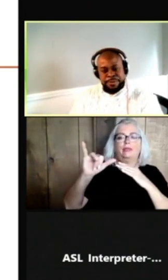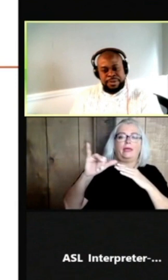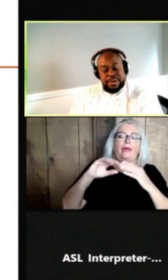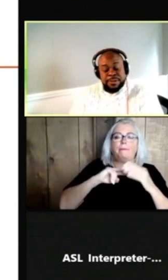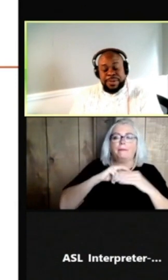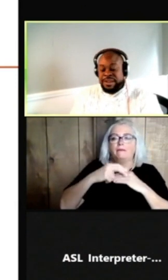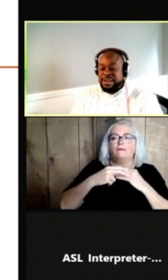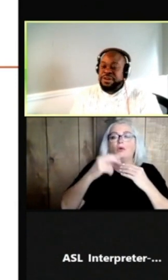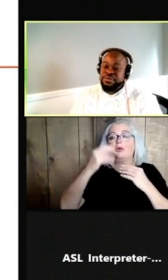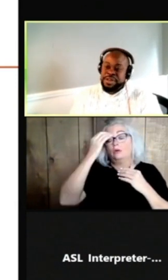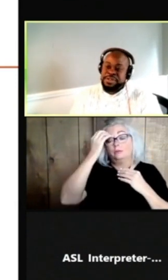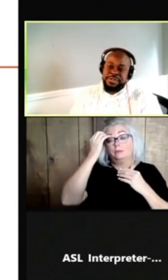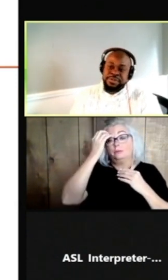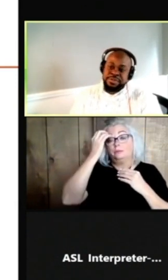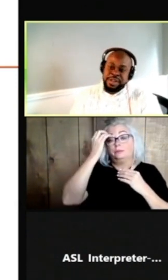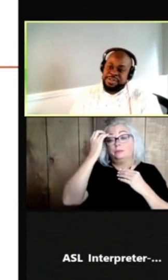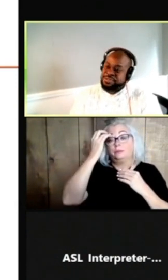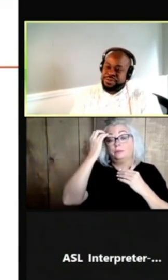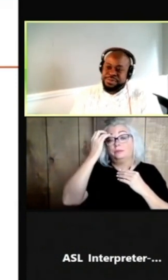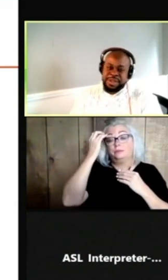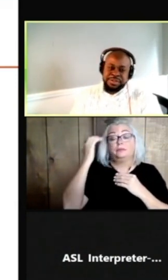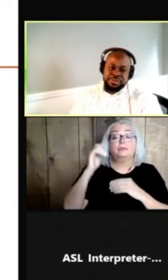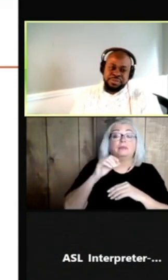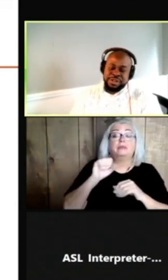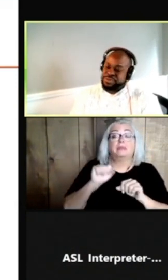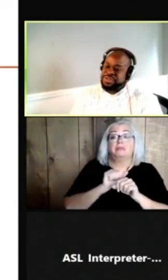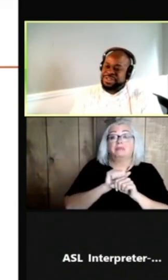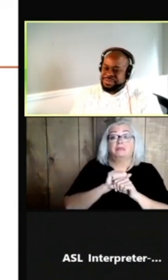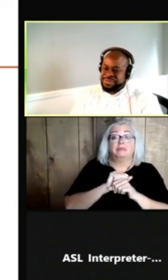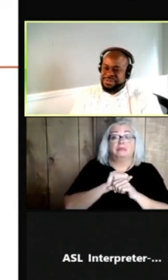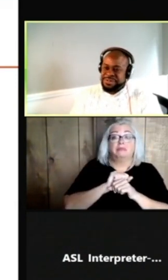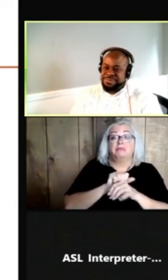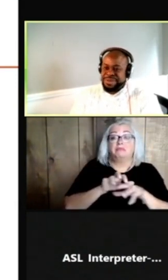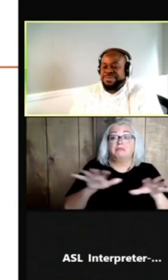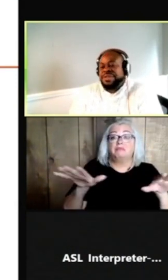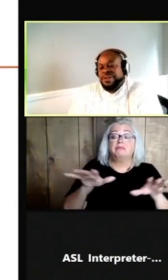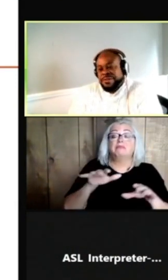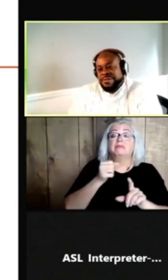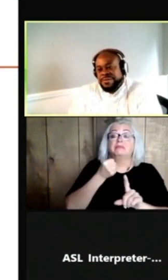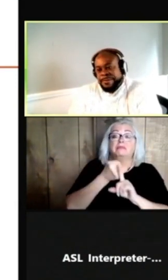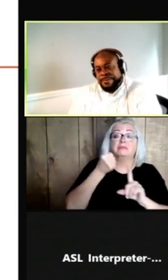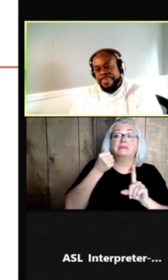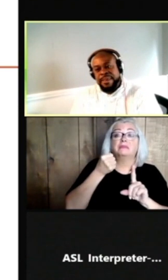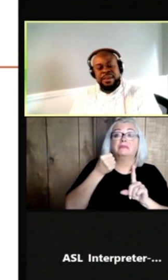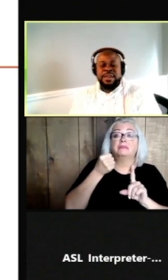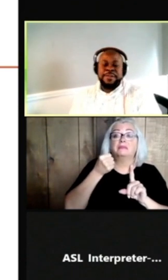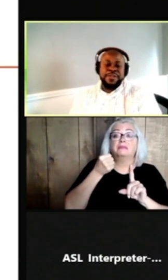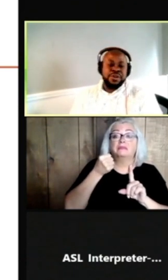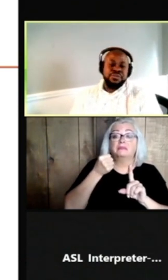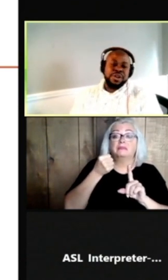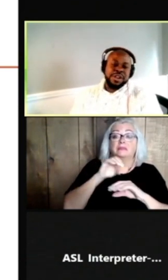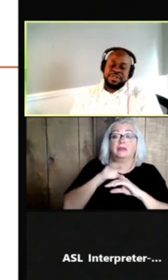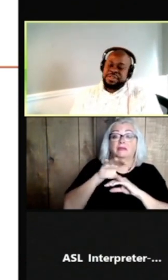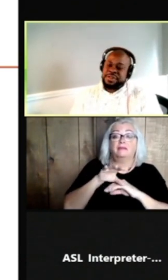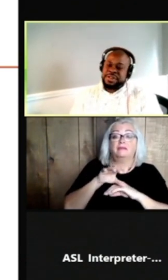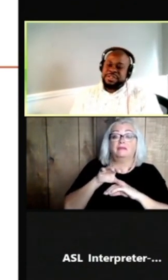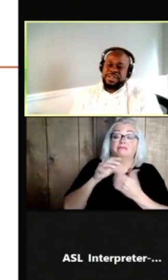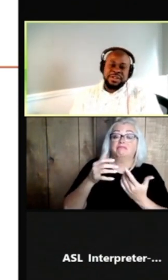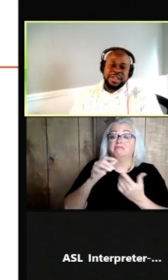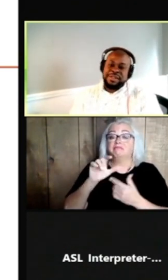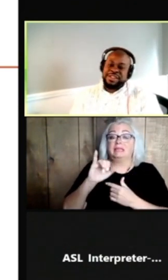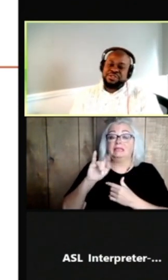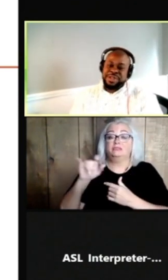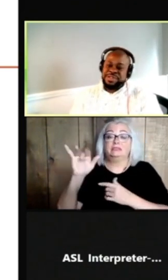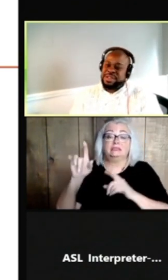And so the pandemic of racism creates the circumstances where literacy tests become a thing, right? If you don't want to